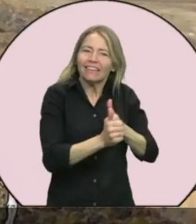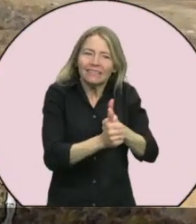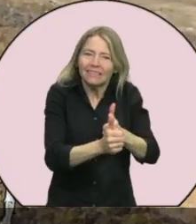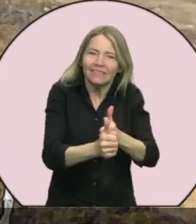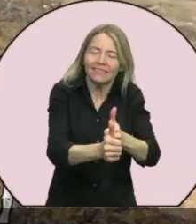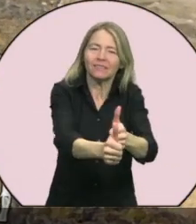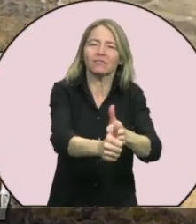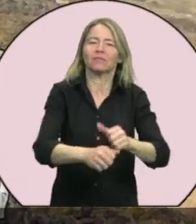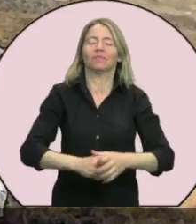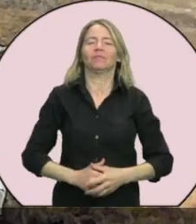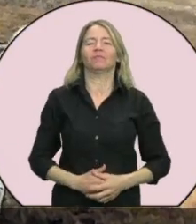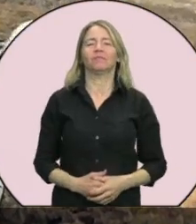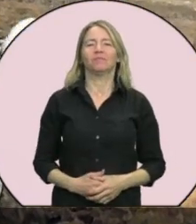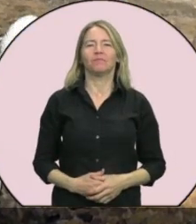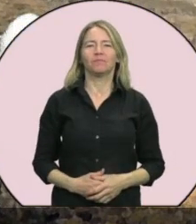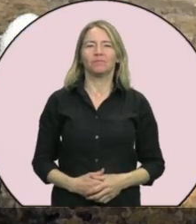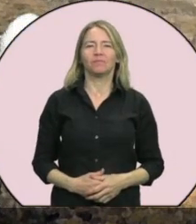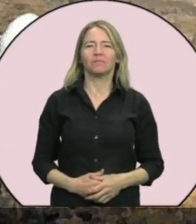beat her ball and chain.